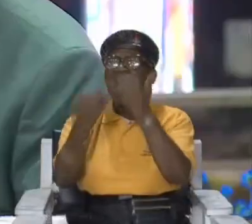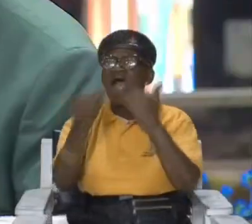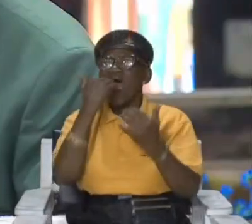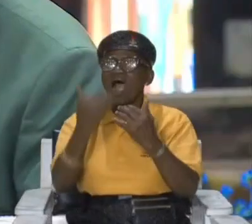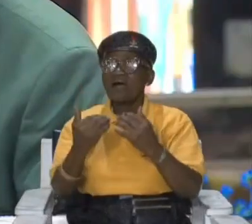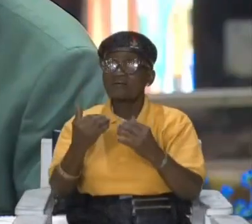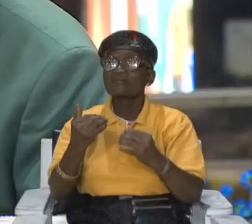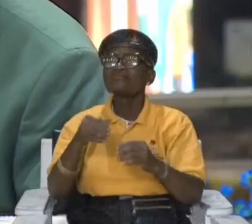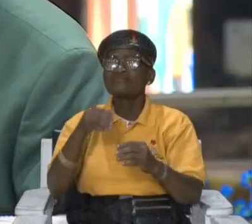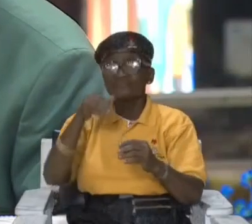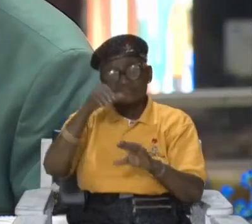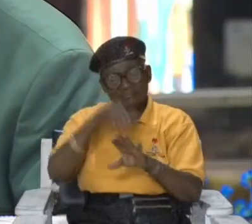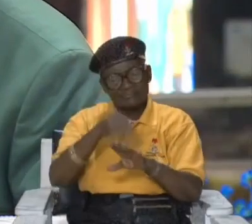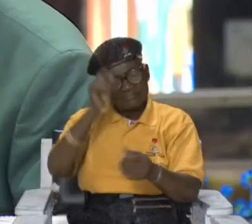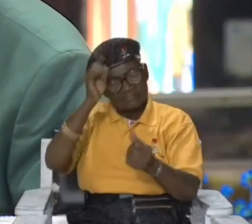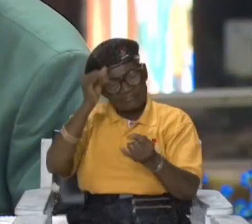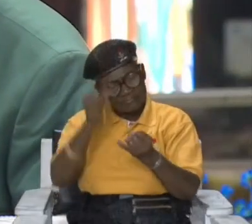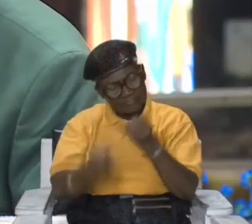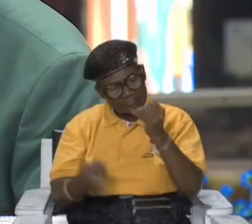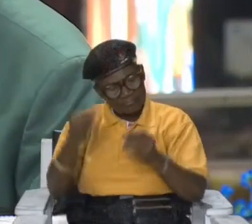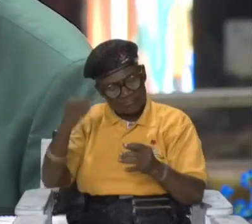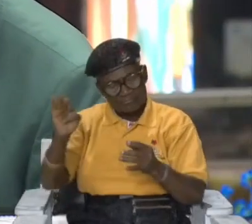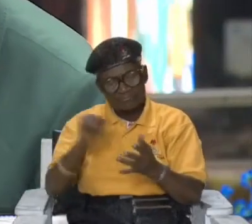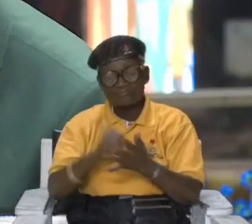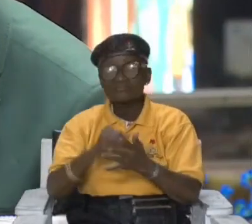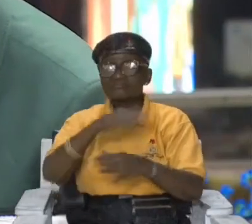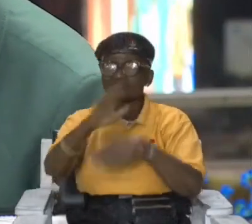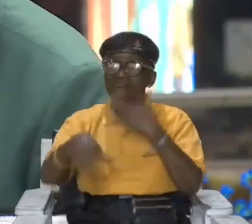At the end of it all, let your name be glorified.